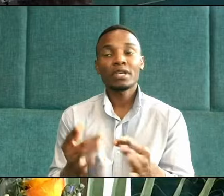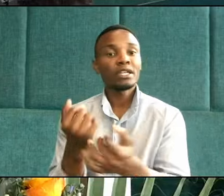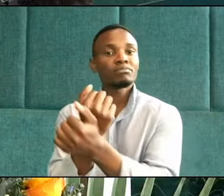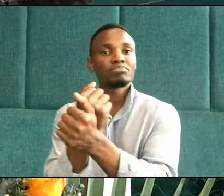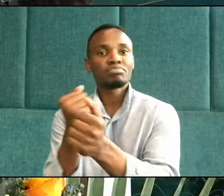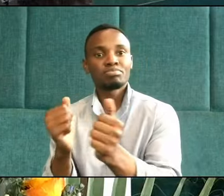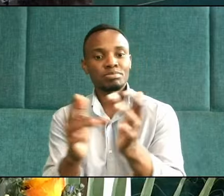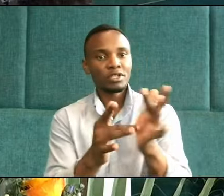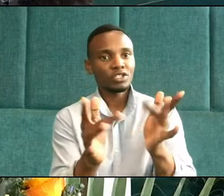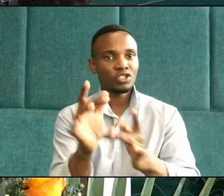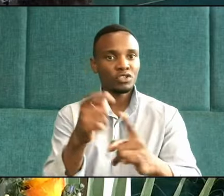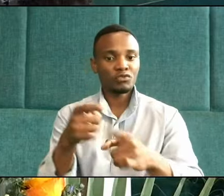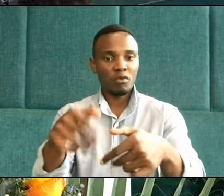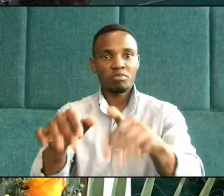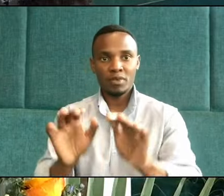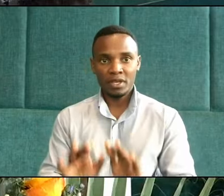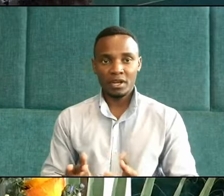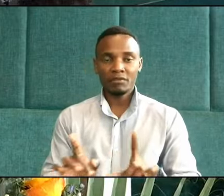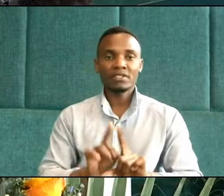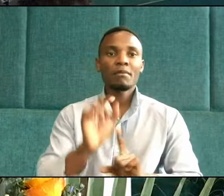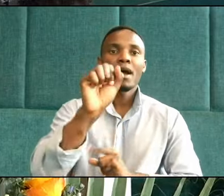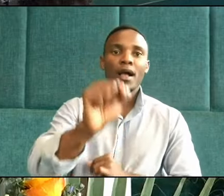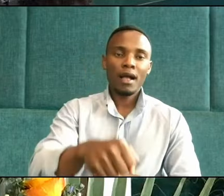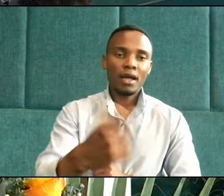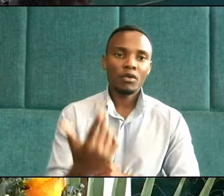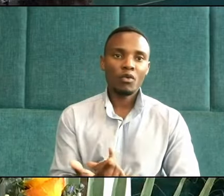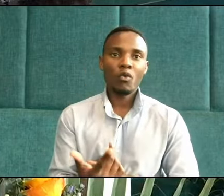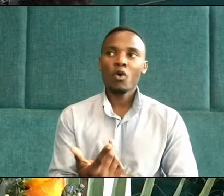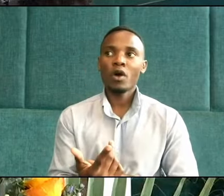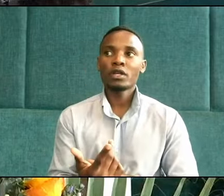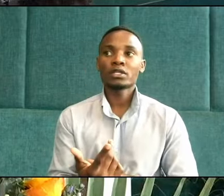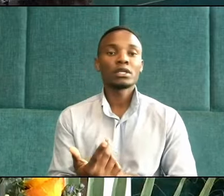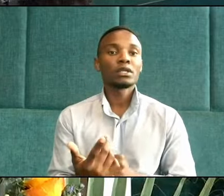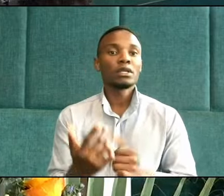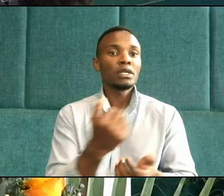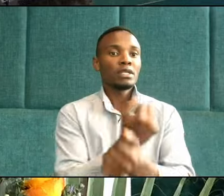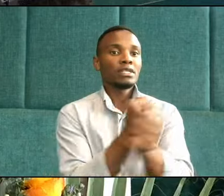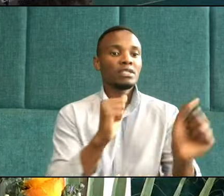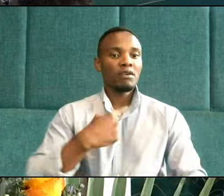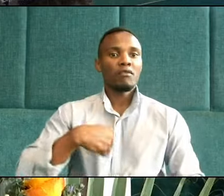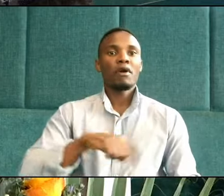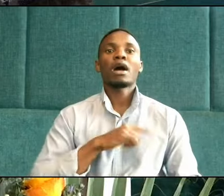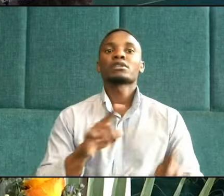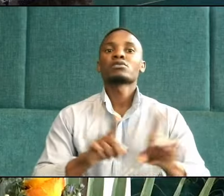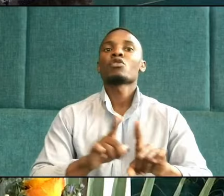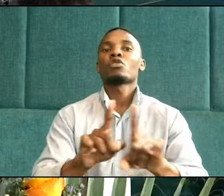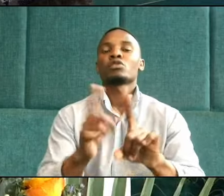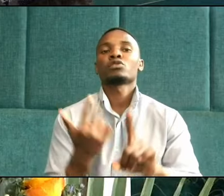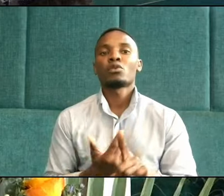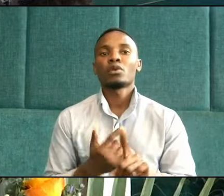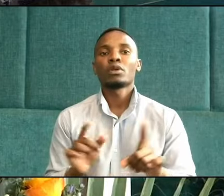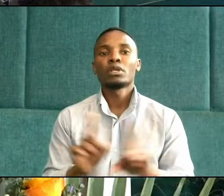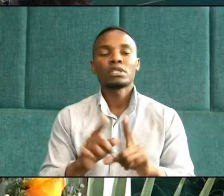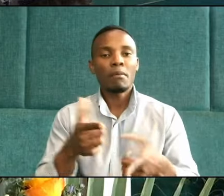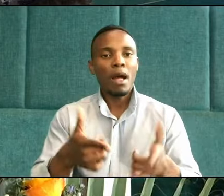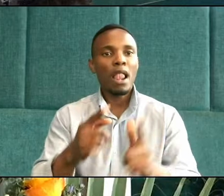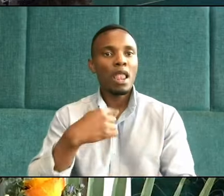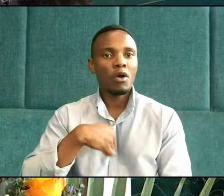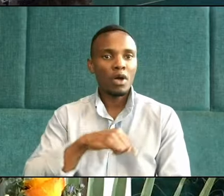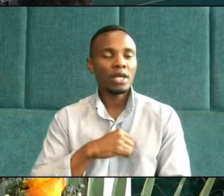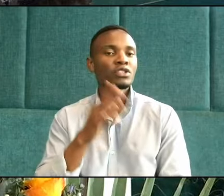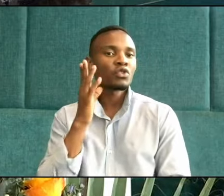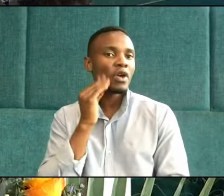of the grave, it is able to open all the doors so that we can be able to come out and experience this